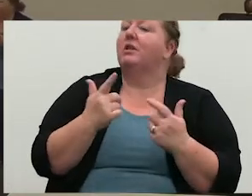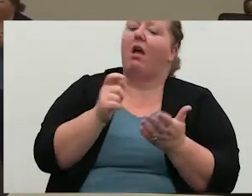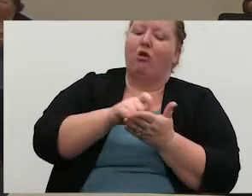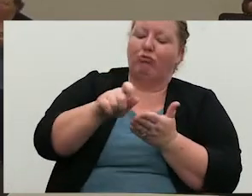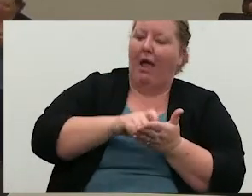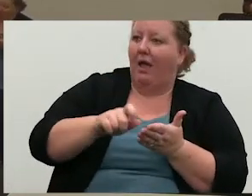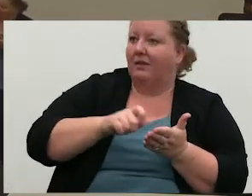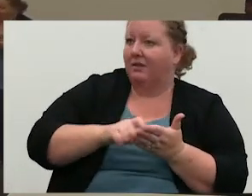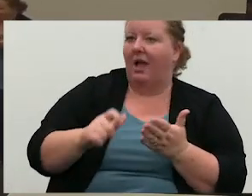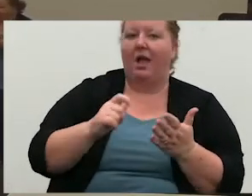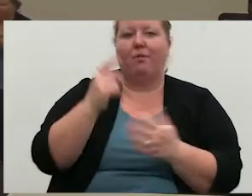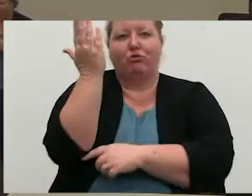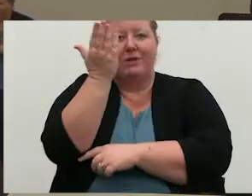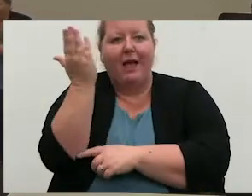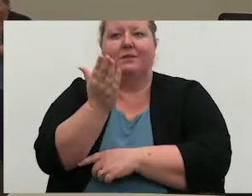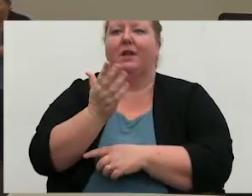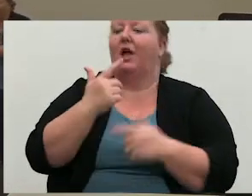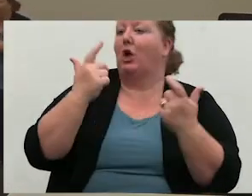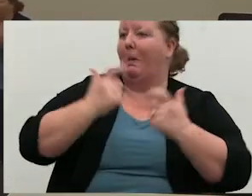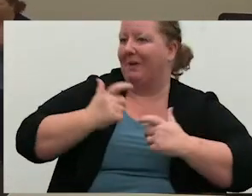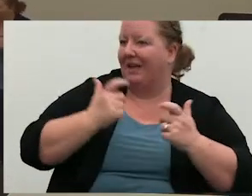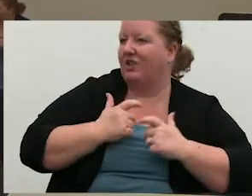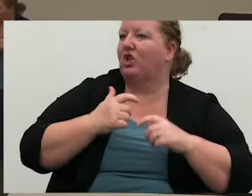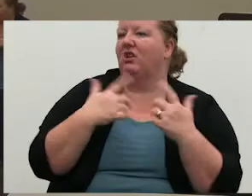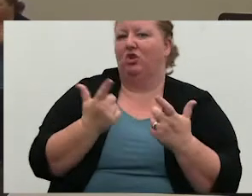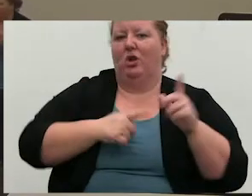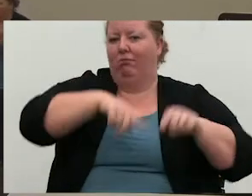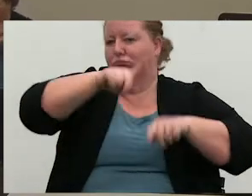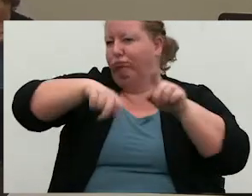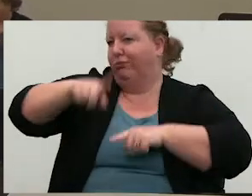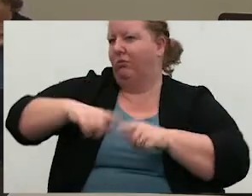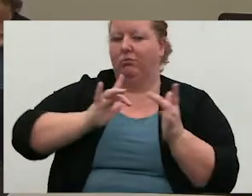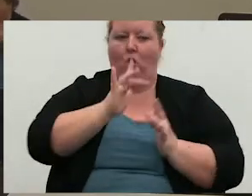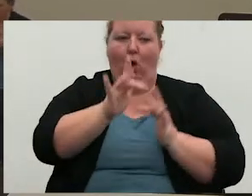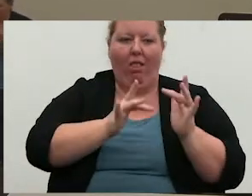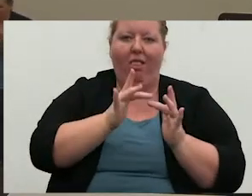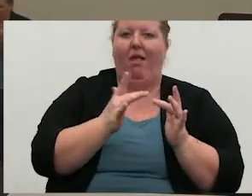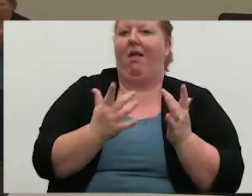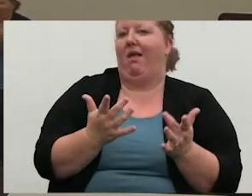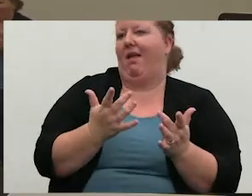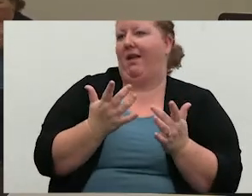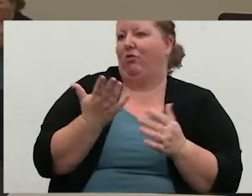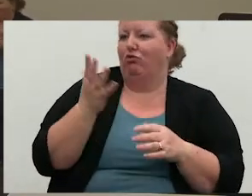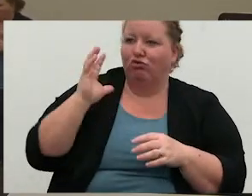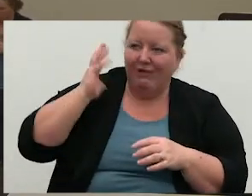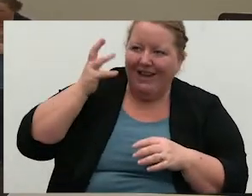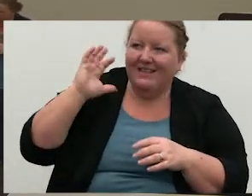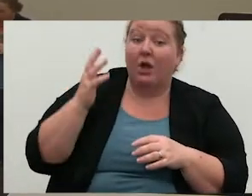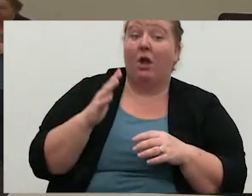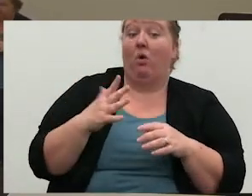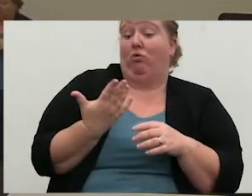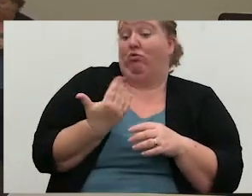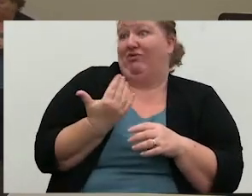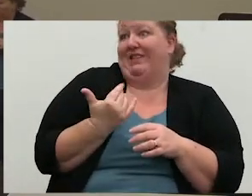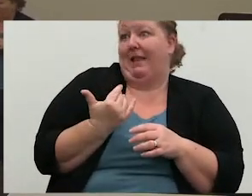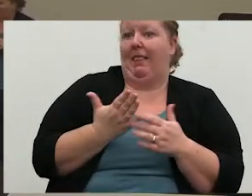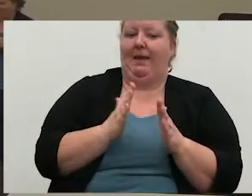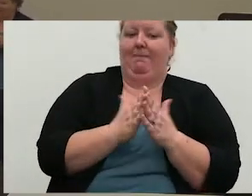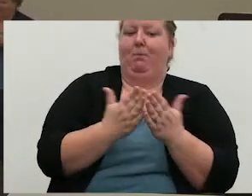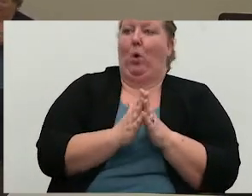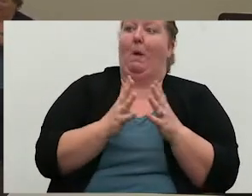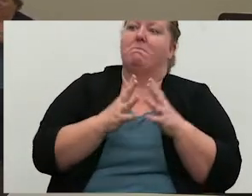her voice. She writes for many print and online publications, as well as publishing her recent book, Big Data, which you can see at the